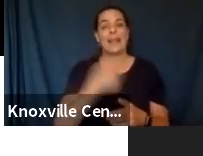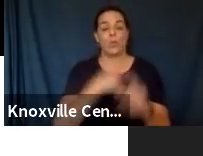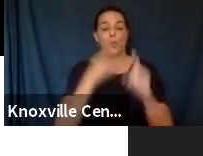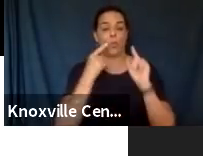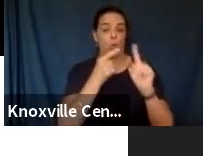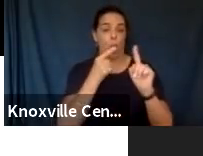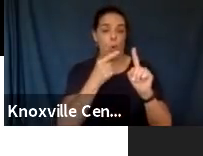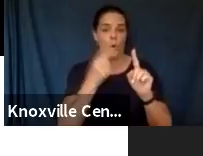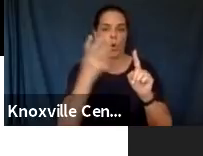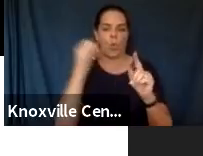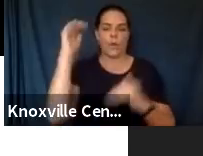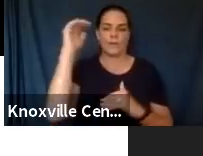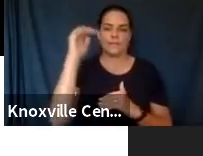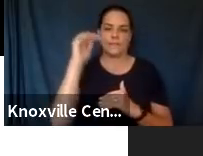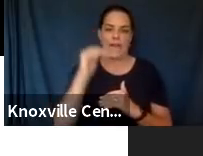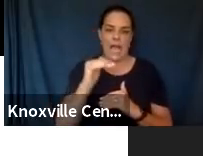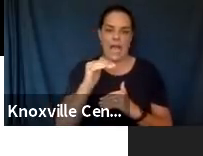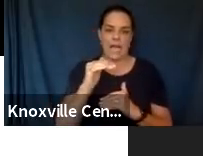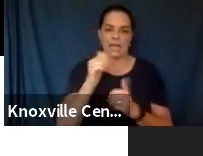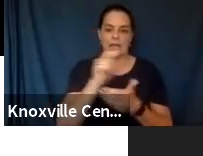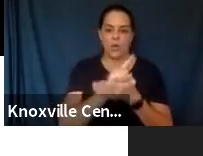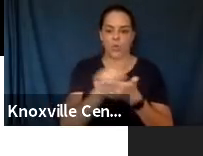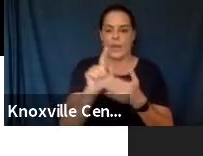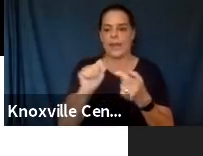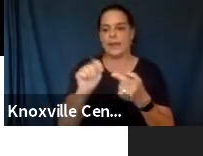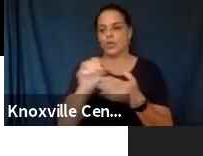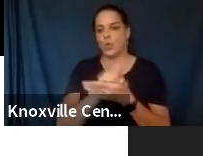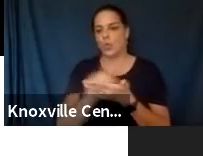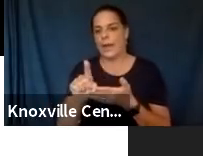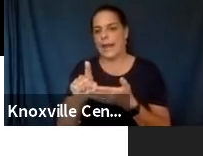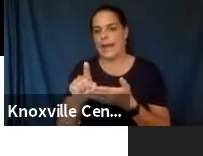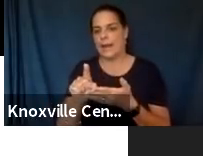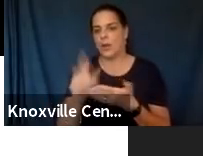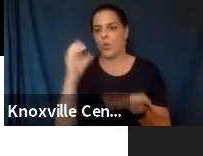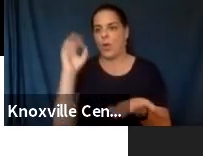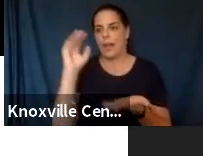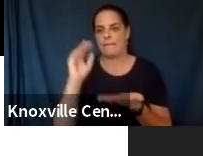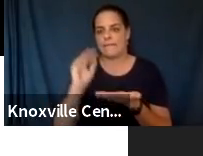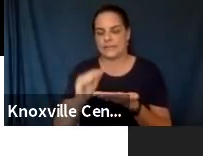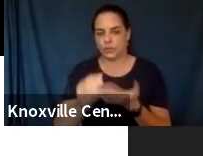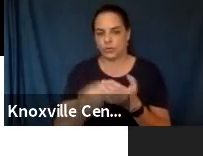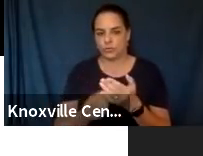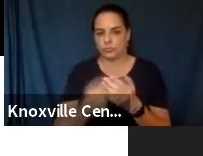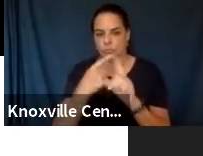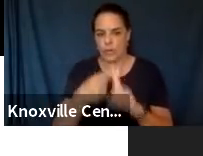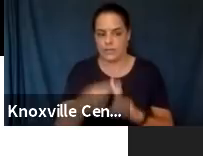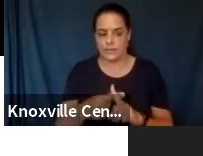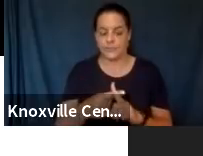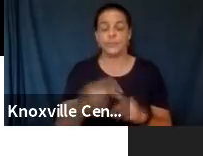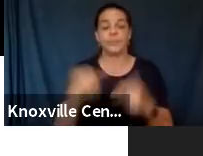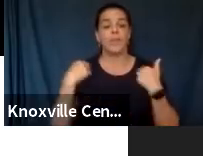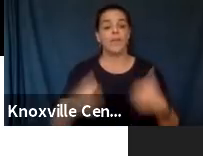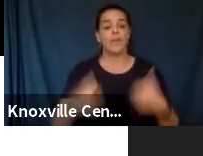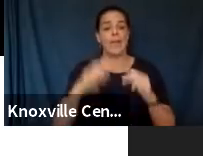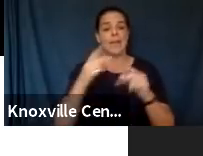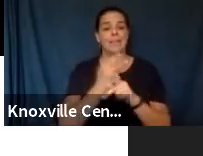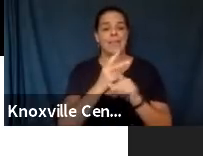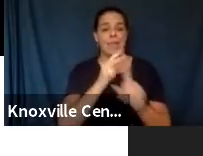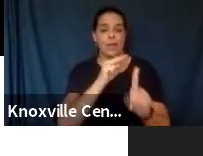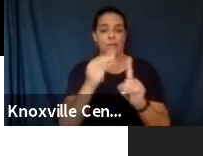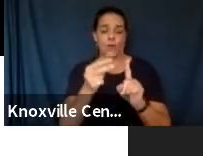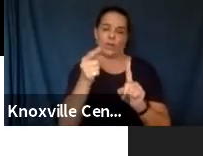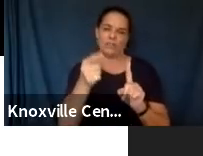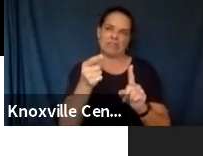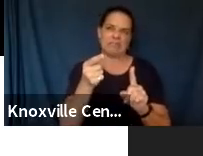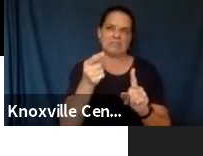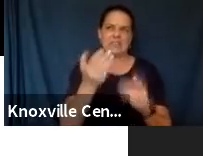here is a decline in week to week growth. And to me, from a healthcare infrastructure, it ends up being